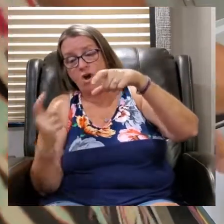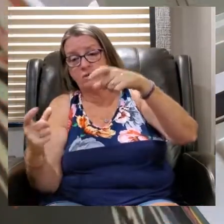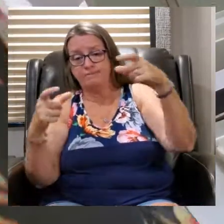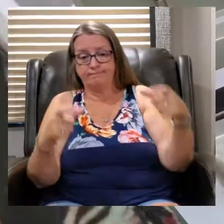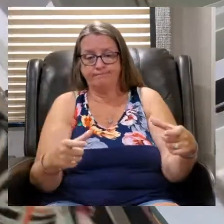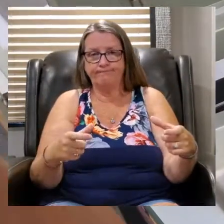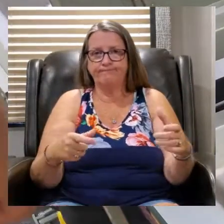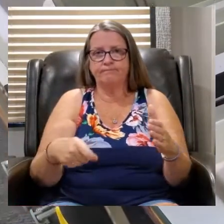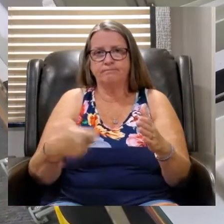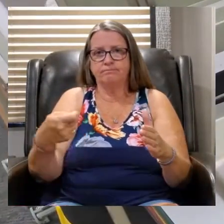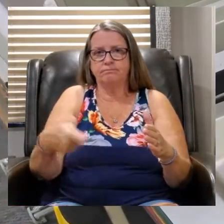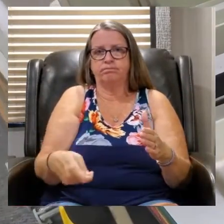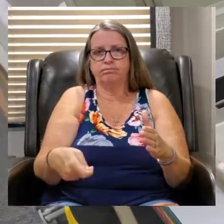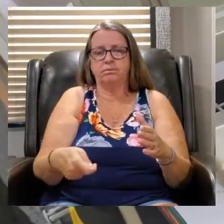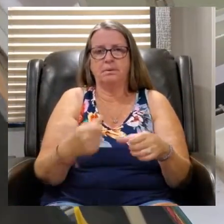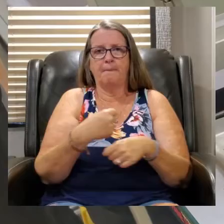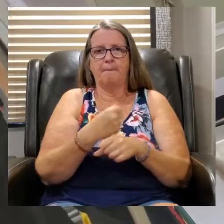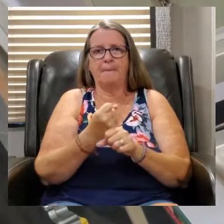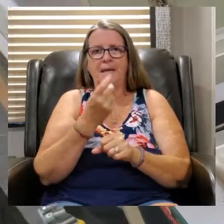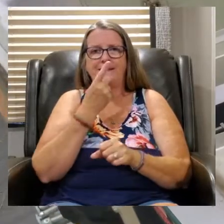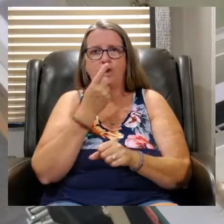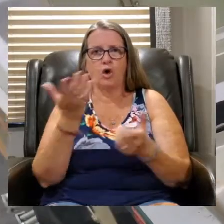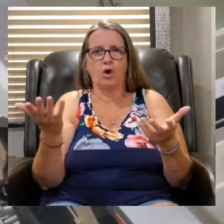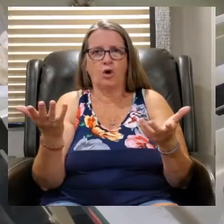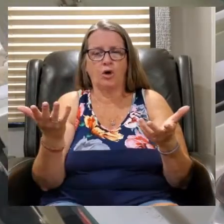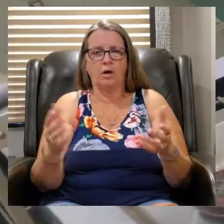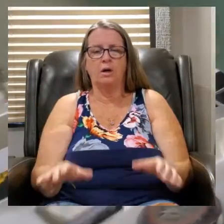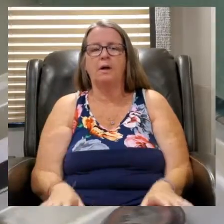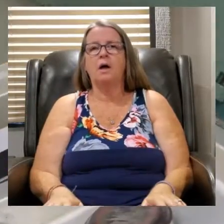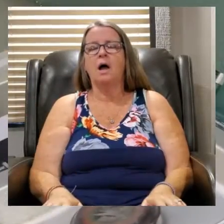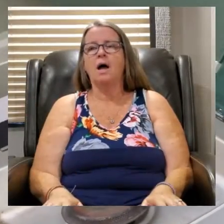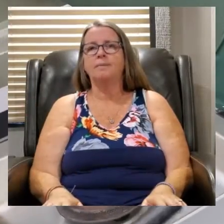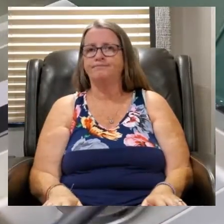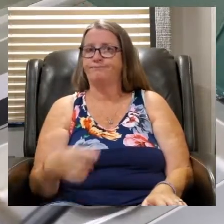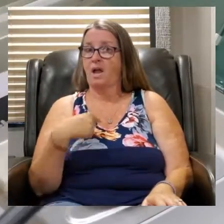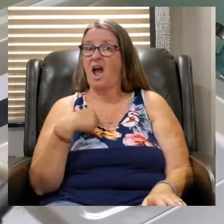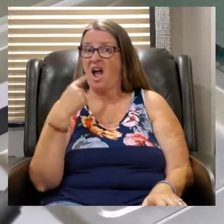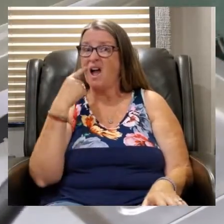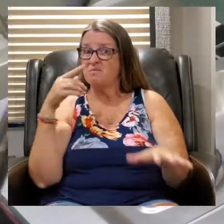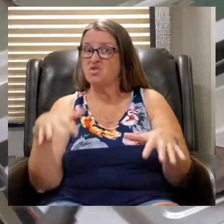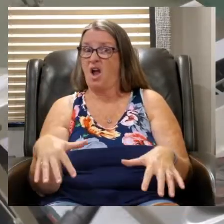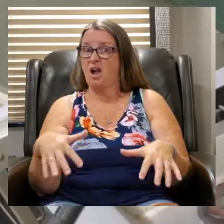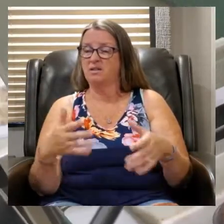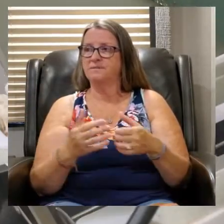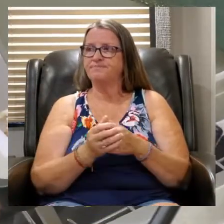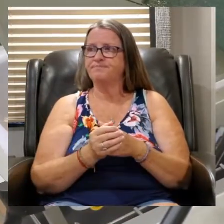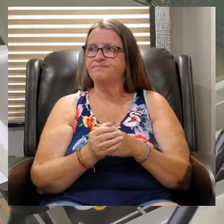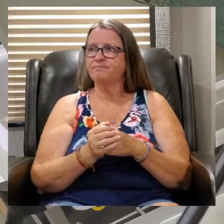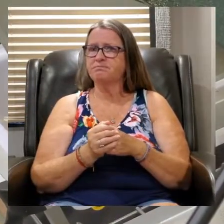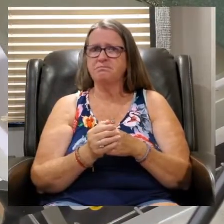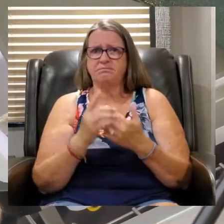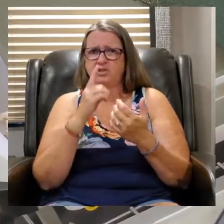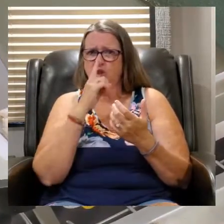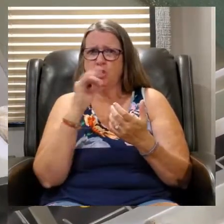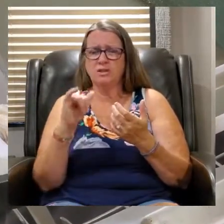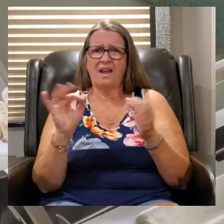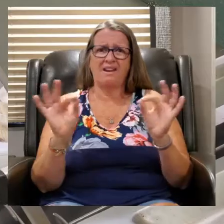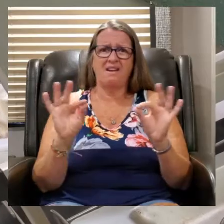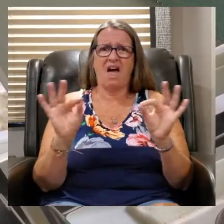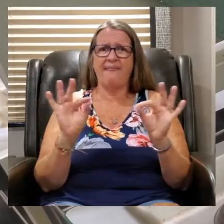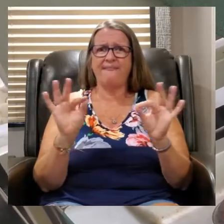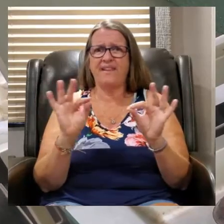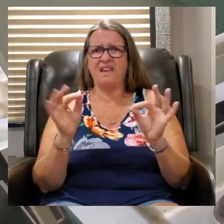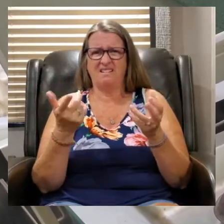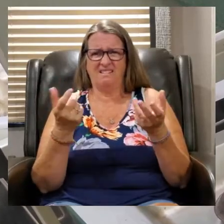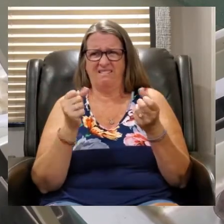out the water. And I fire it back up and cook dinner. I am shocked, you know, it just looks